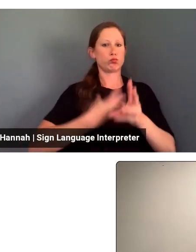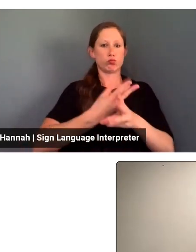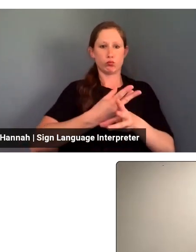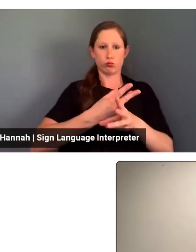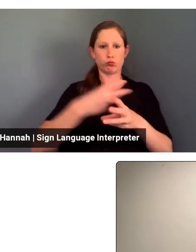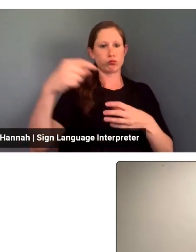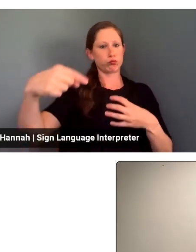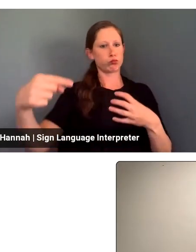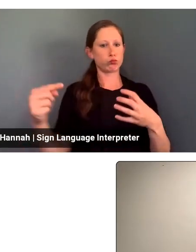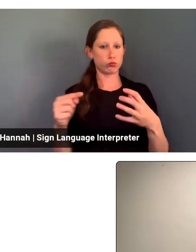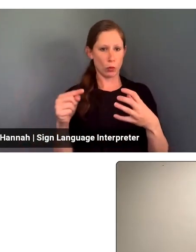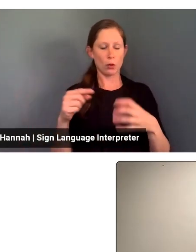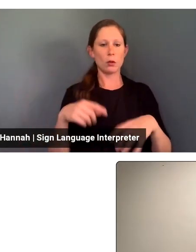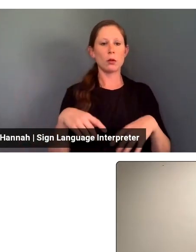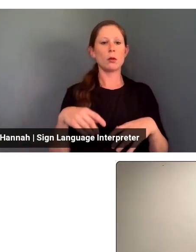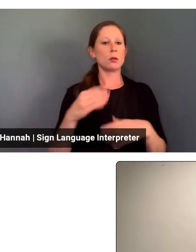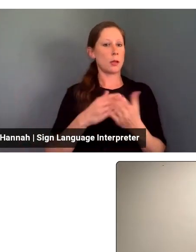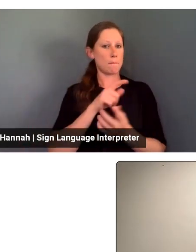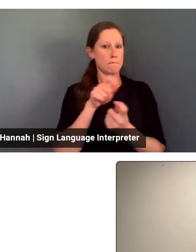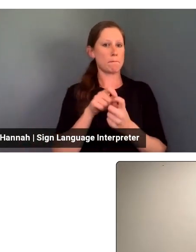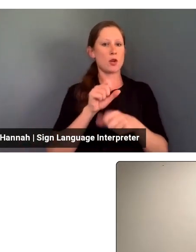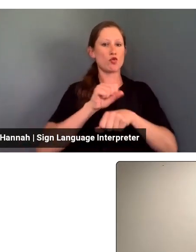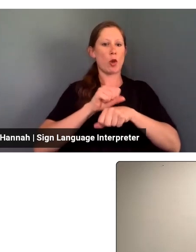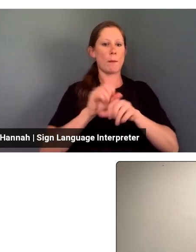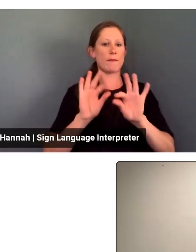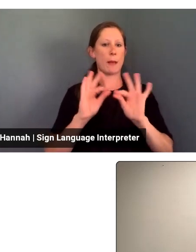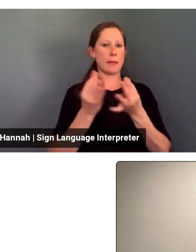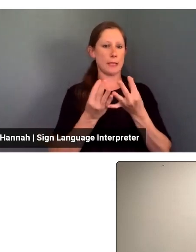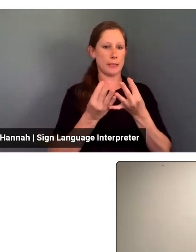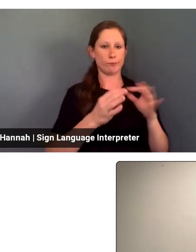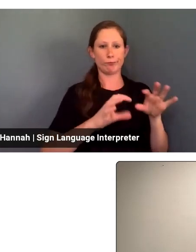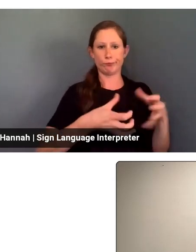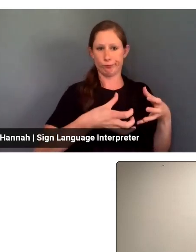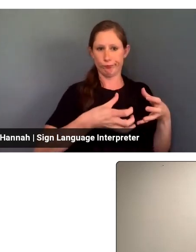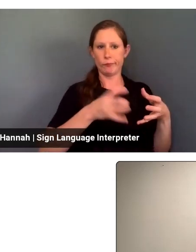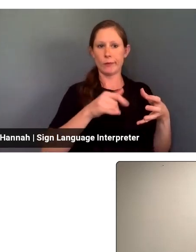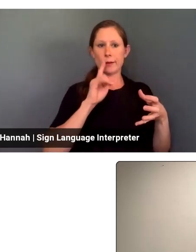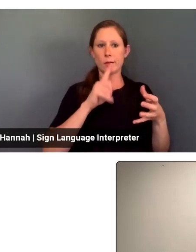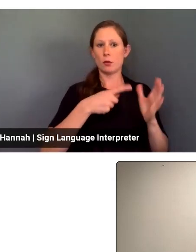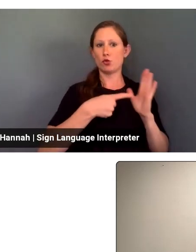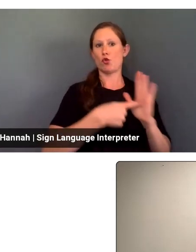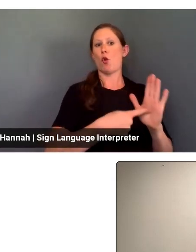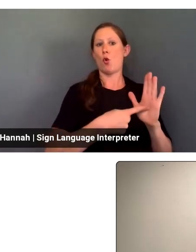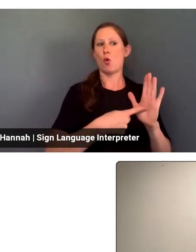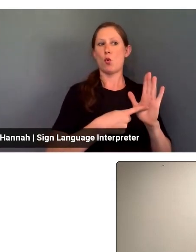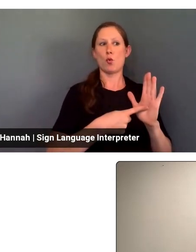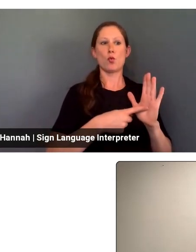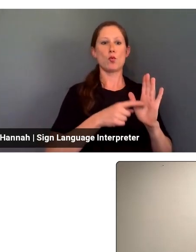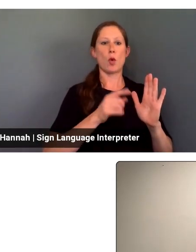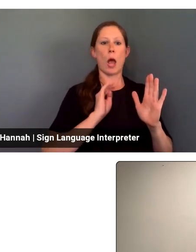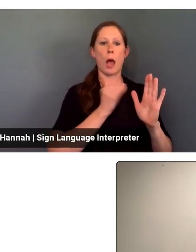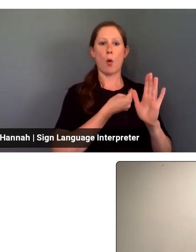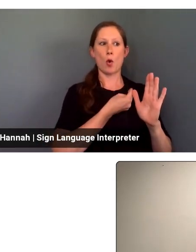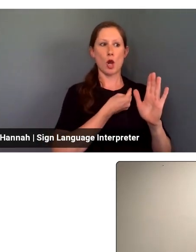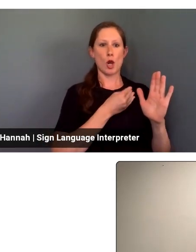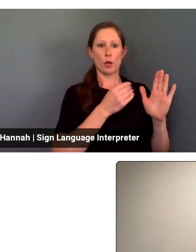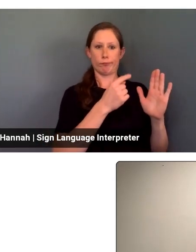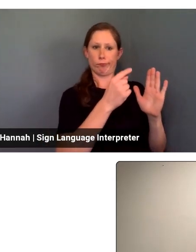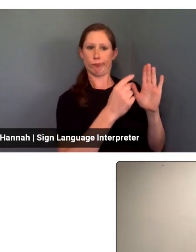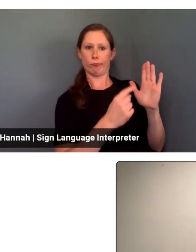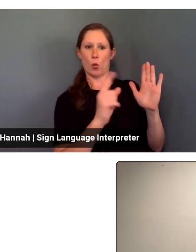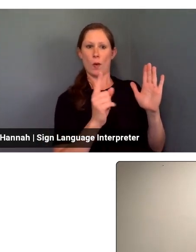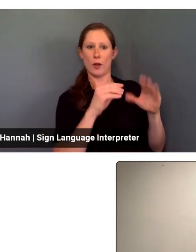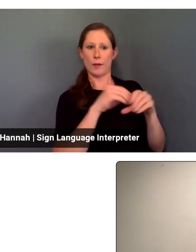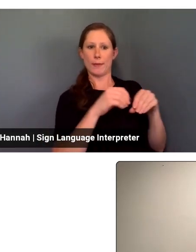specific job families that reflect kind of where we are in the market and in